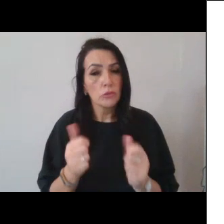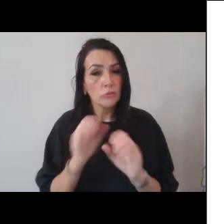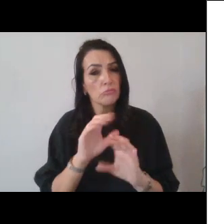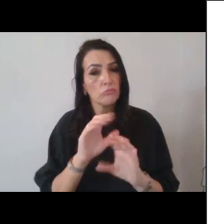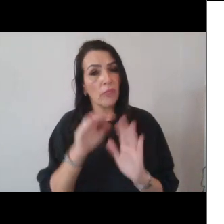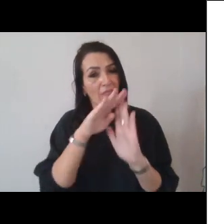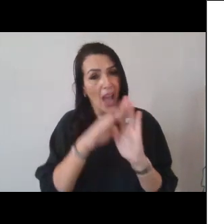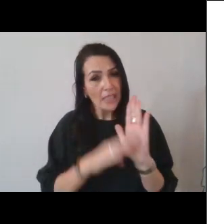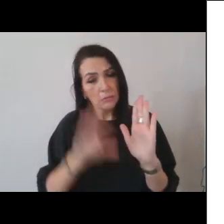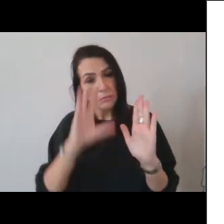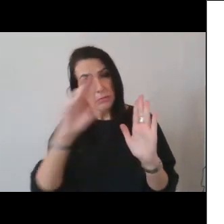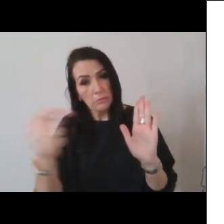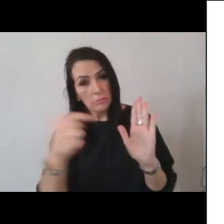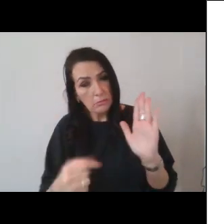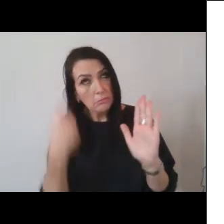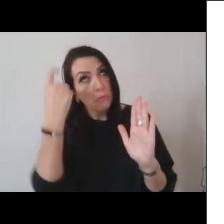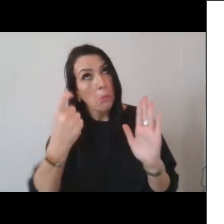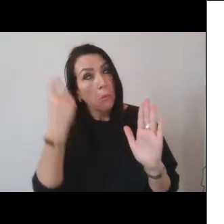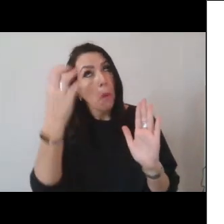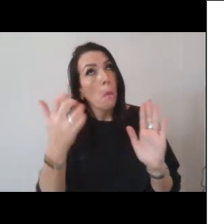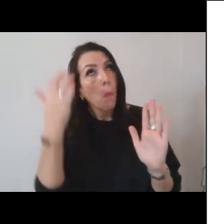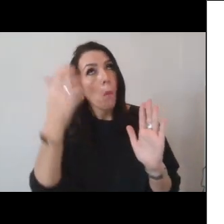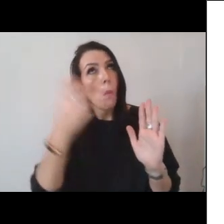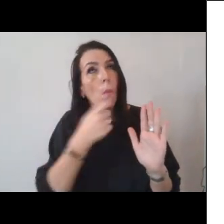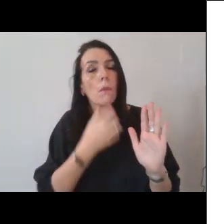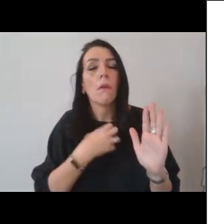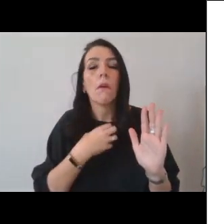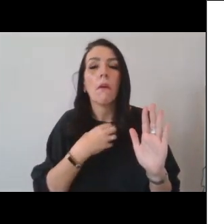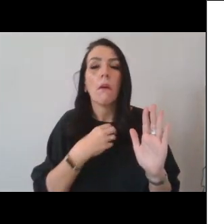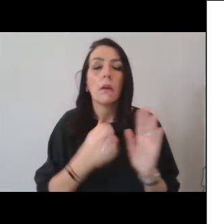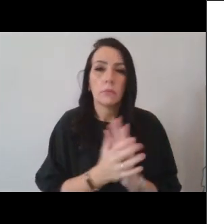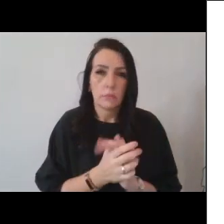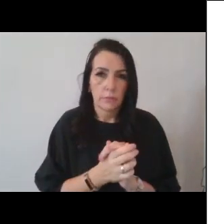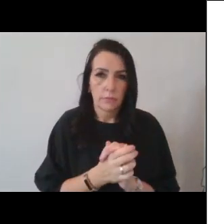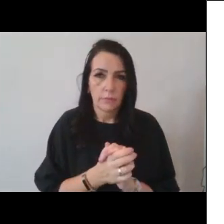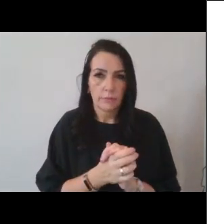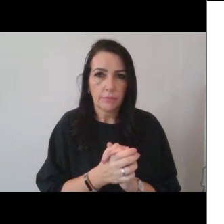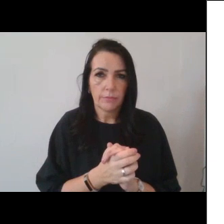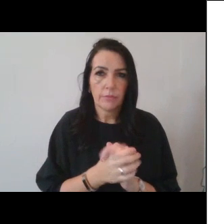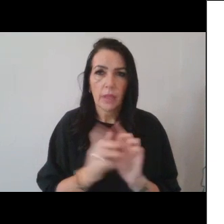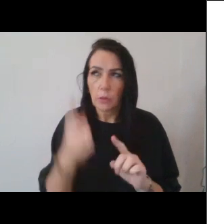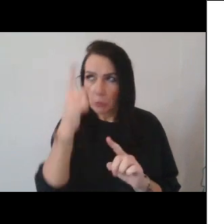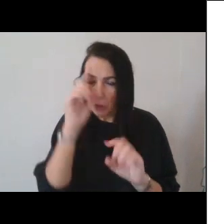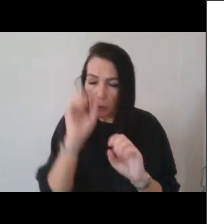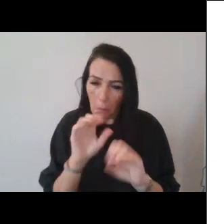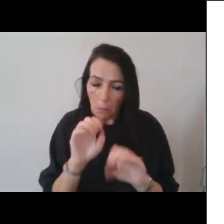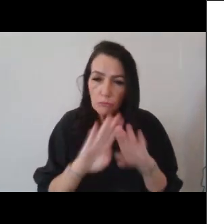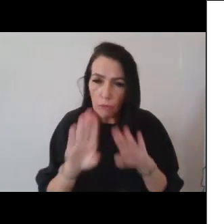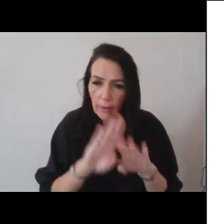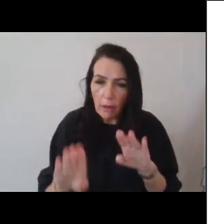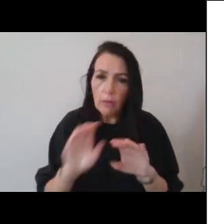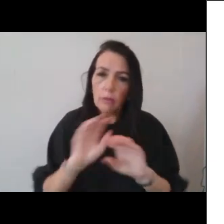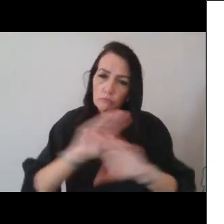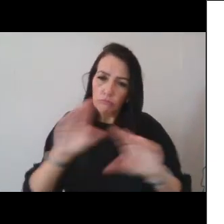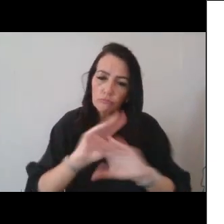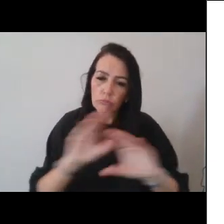provoke thought, and also to provide proof points to some of the training and guidance that you have been providing. I think when we